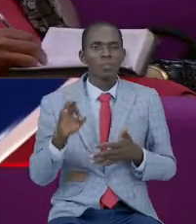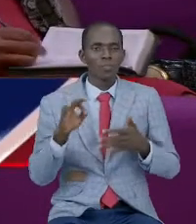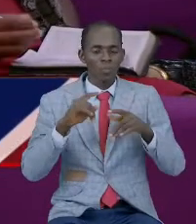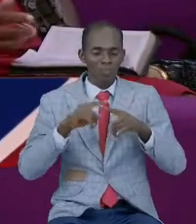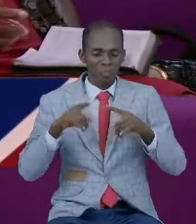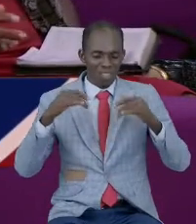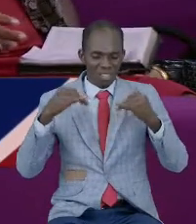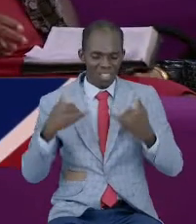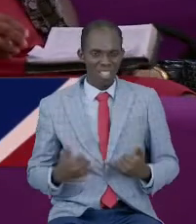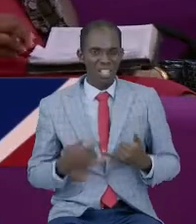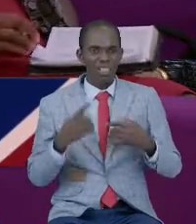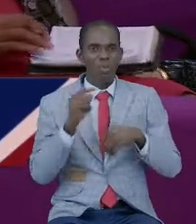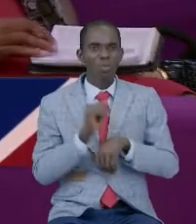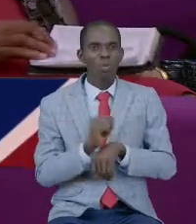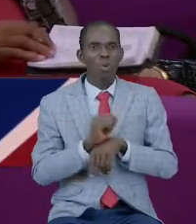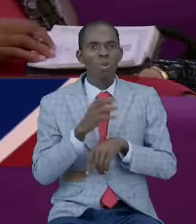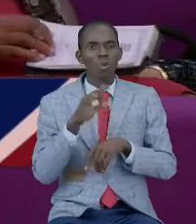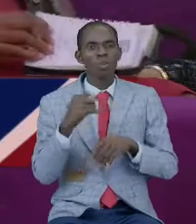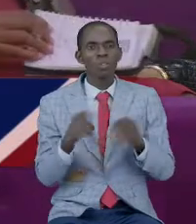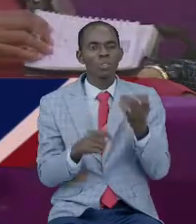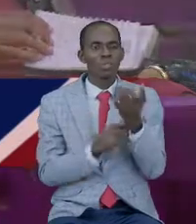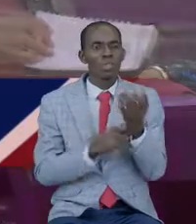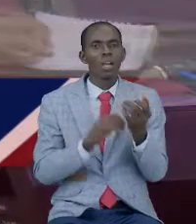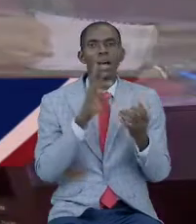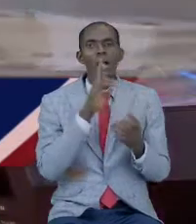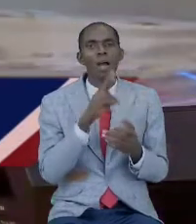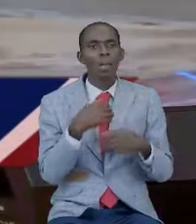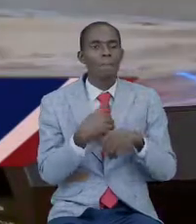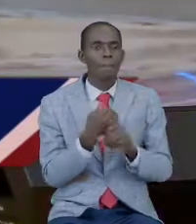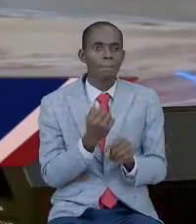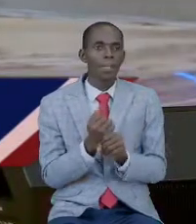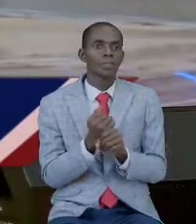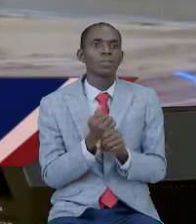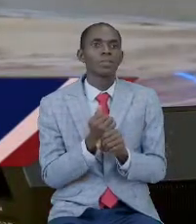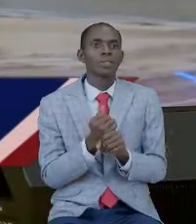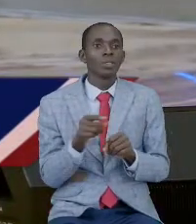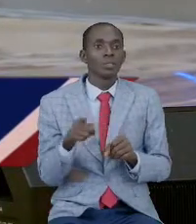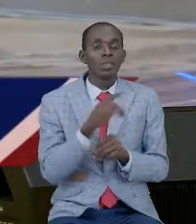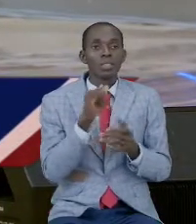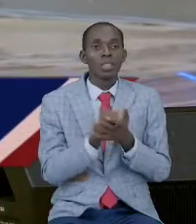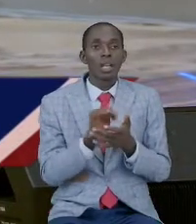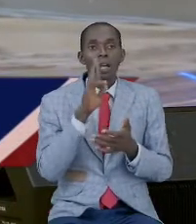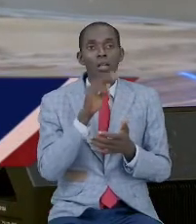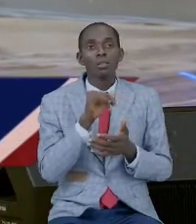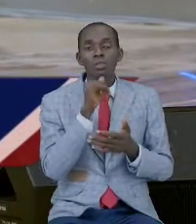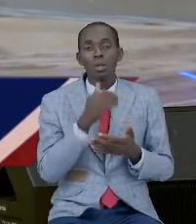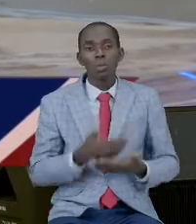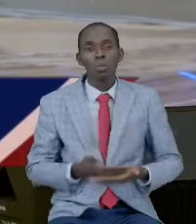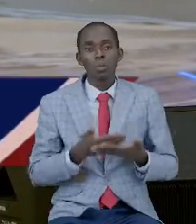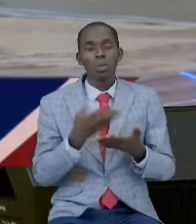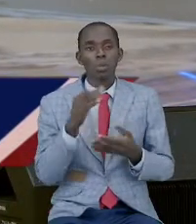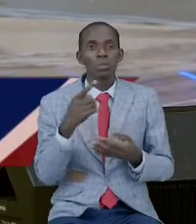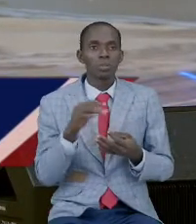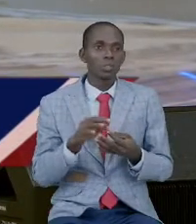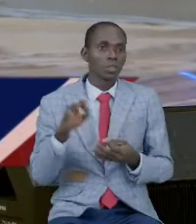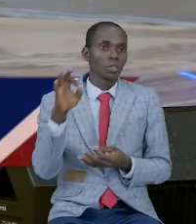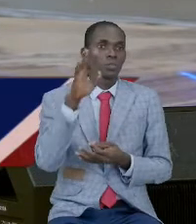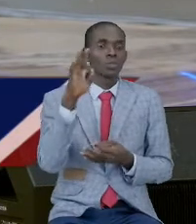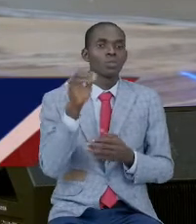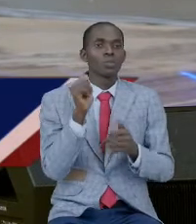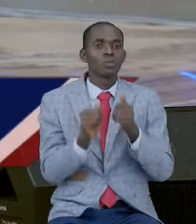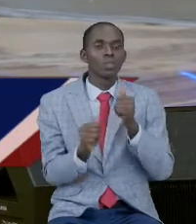are manifest. Those who are born of the flesh, those who are not born of the spirit, which